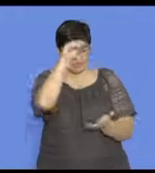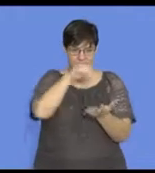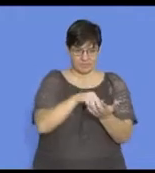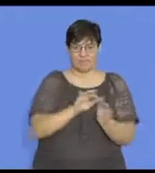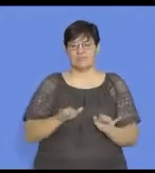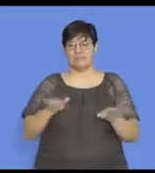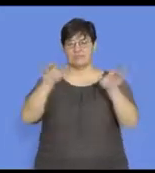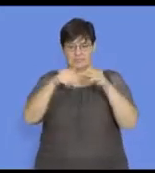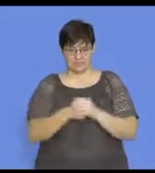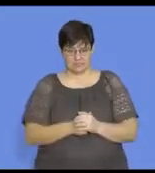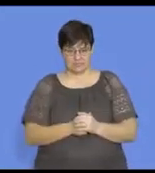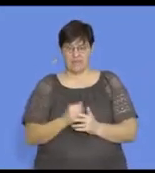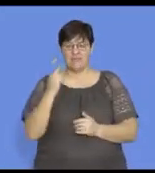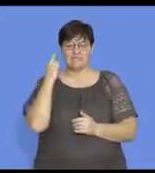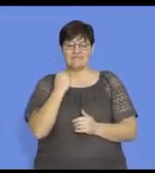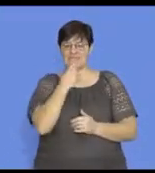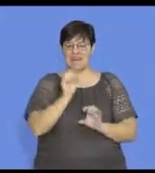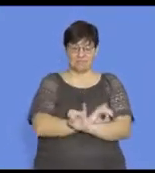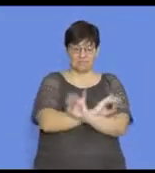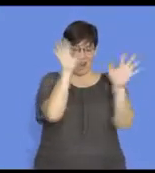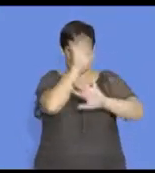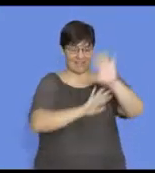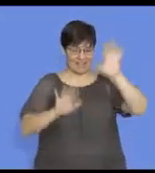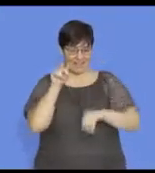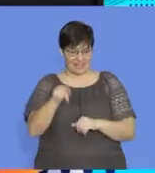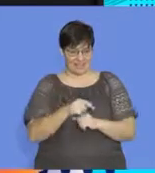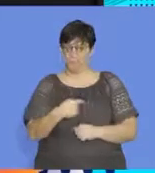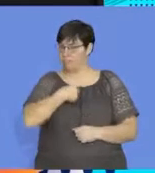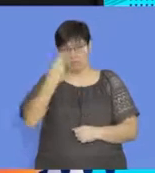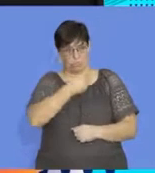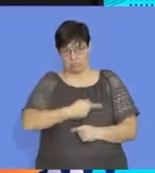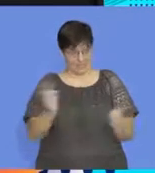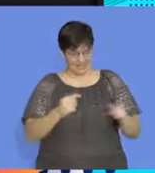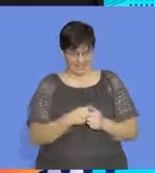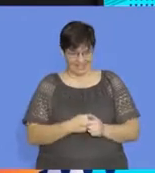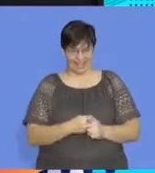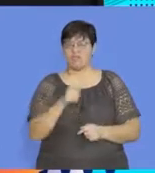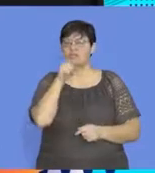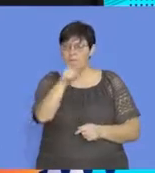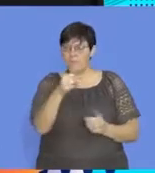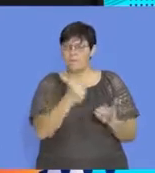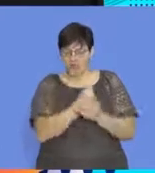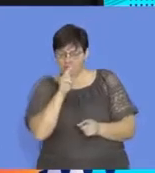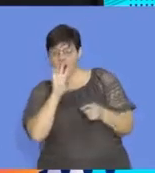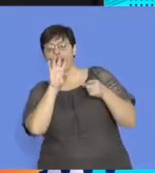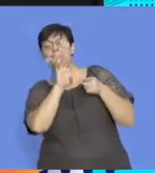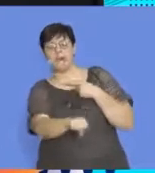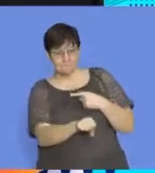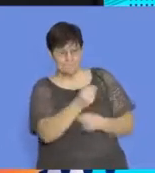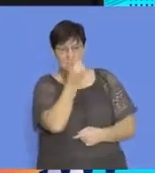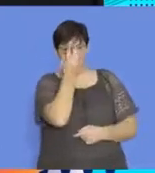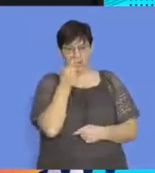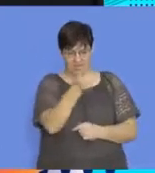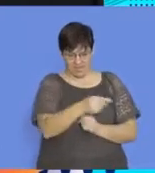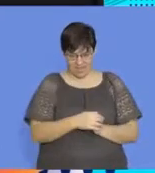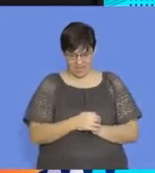a nice bright one up there that I haven't drawn. You must be able to recognize it as a flower, and